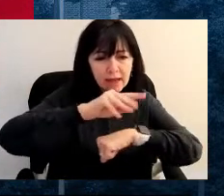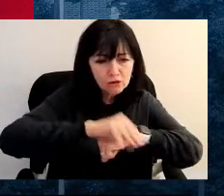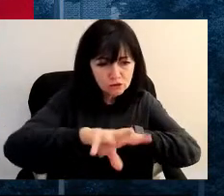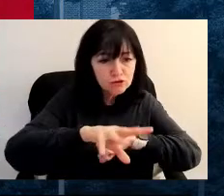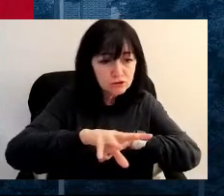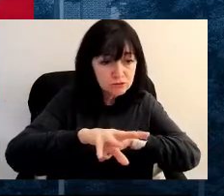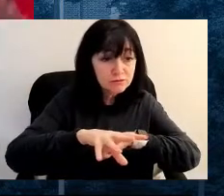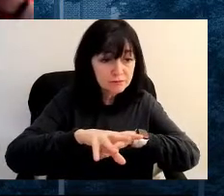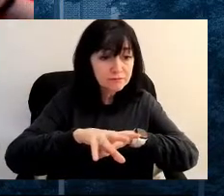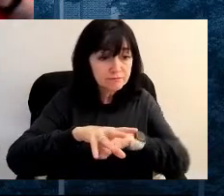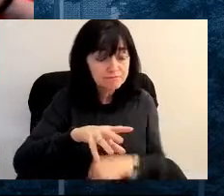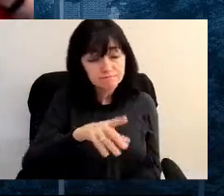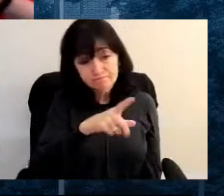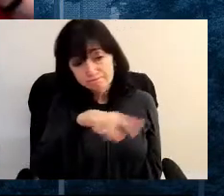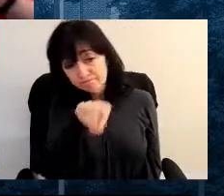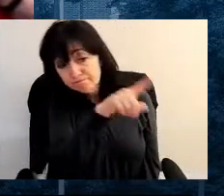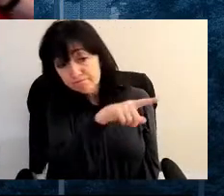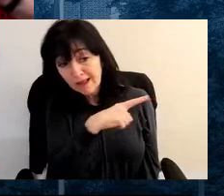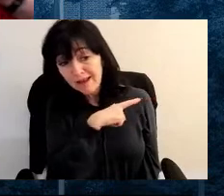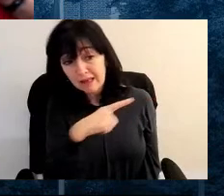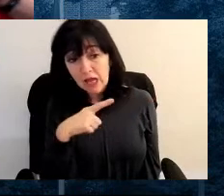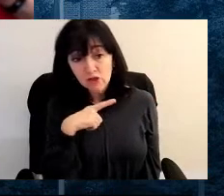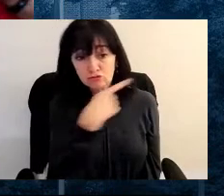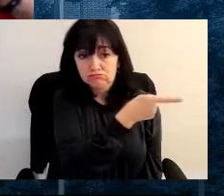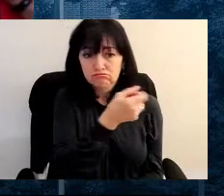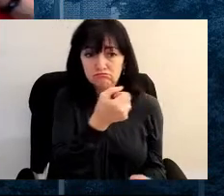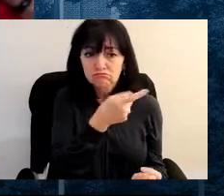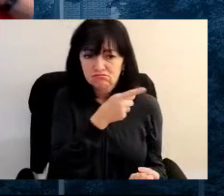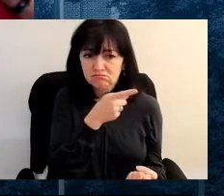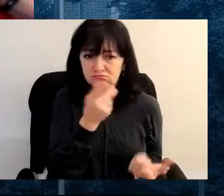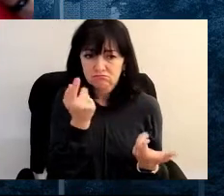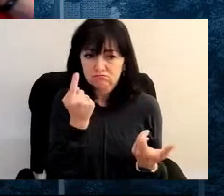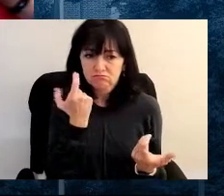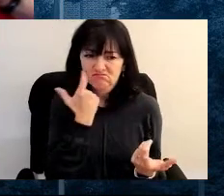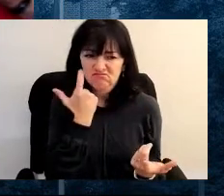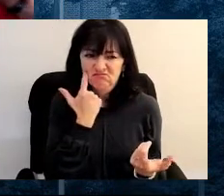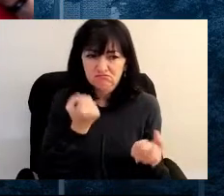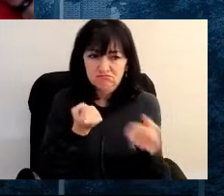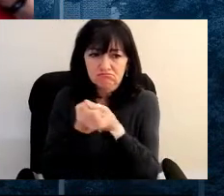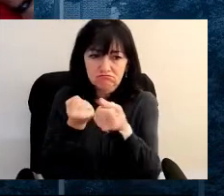championed that effort, and we appreciate our partnership there.